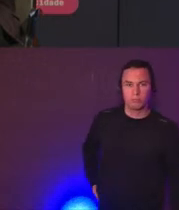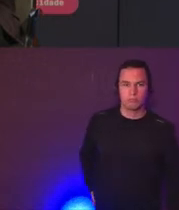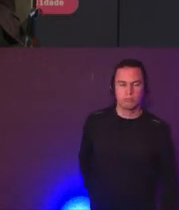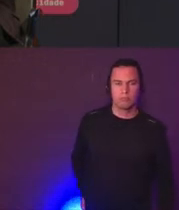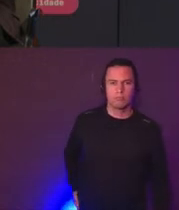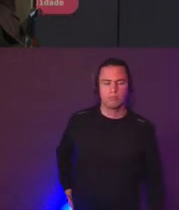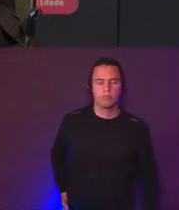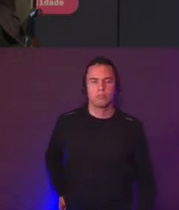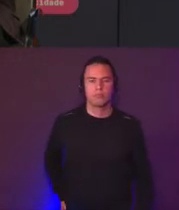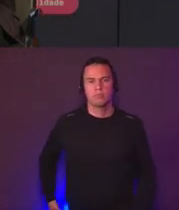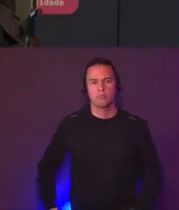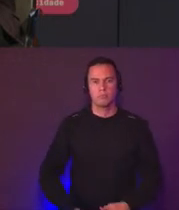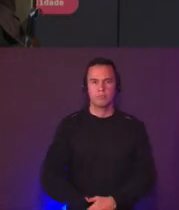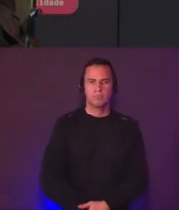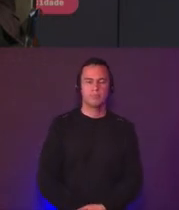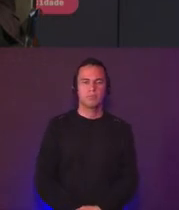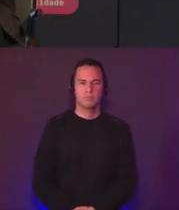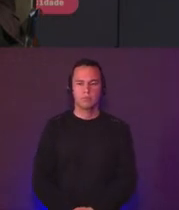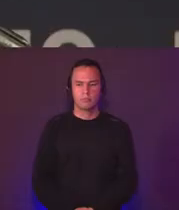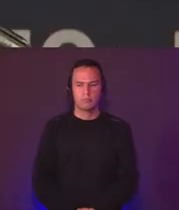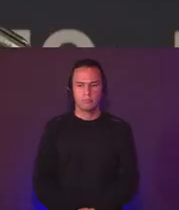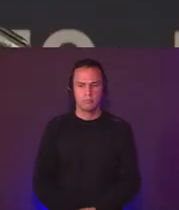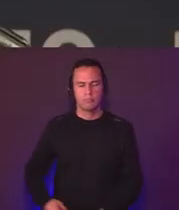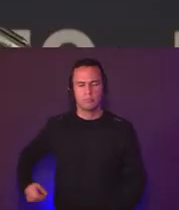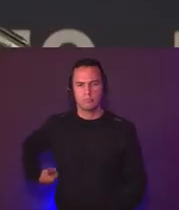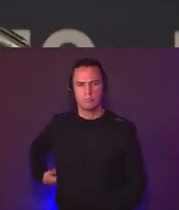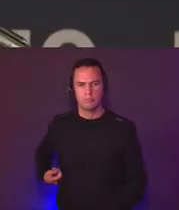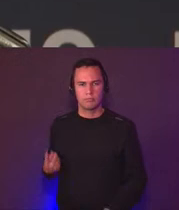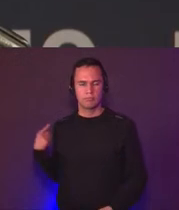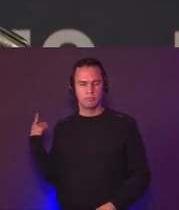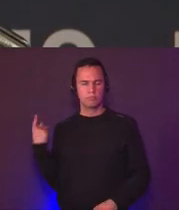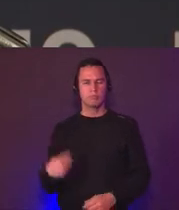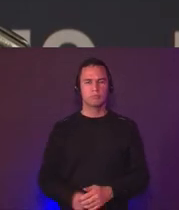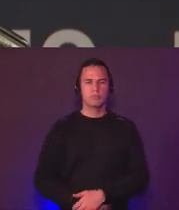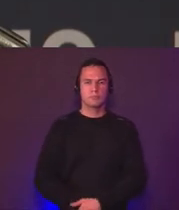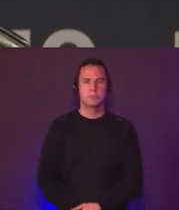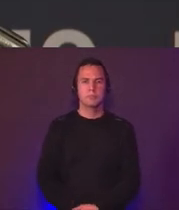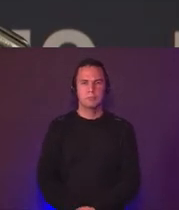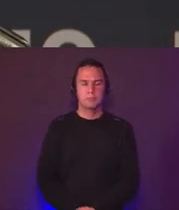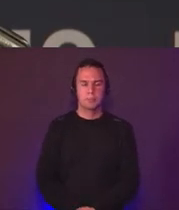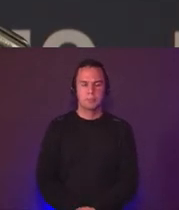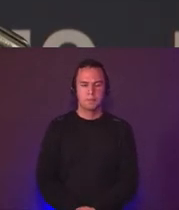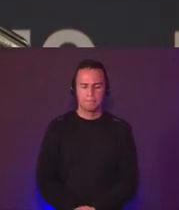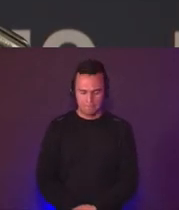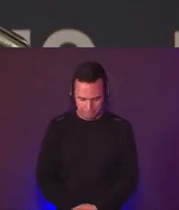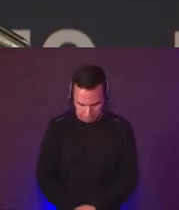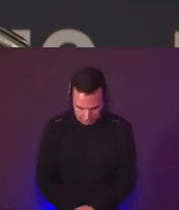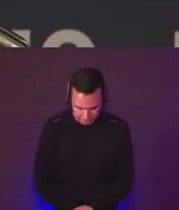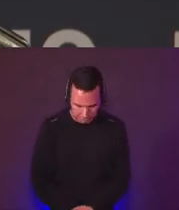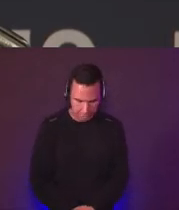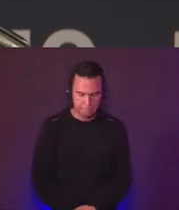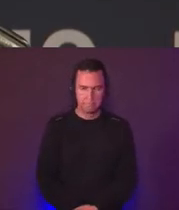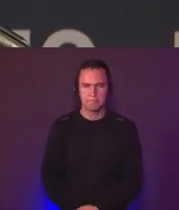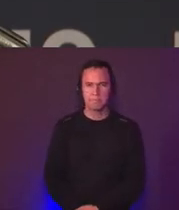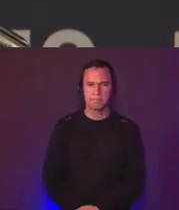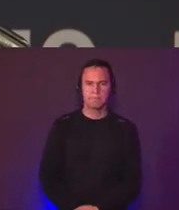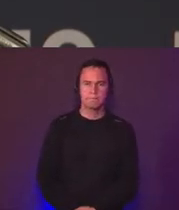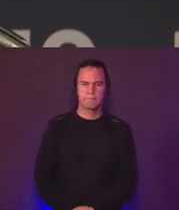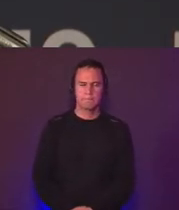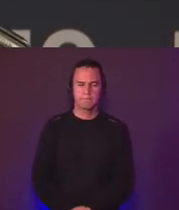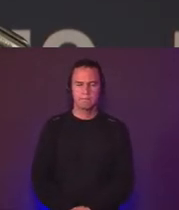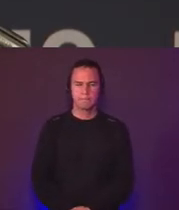was to preserve the historic chapel and build a school around it and a retail building around it. But what ended up happening